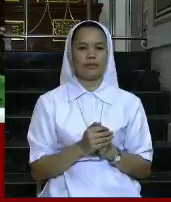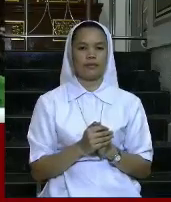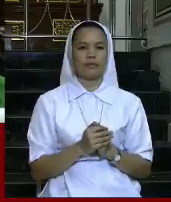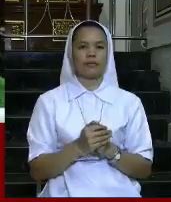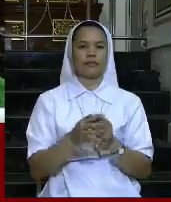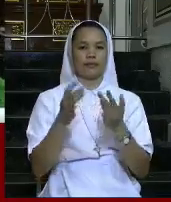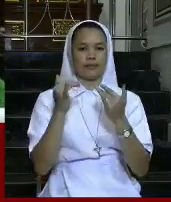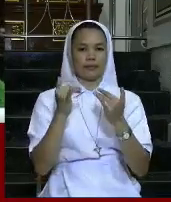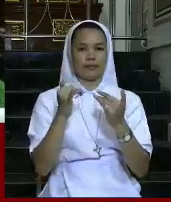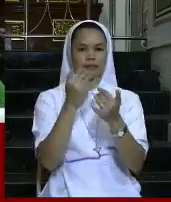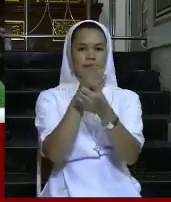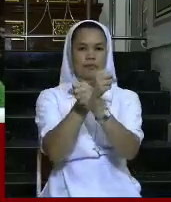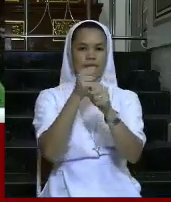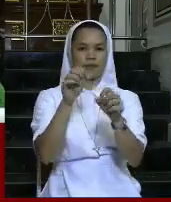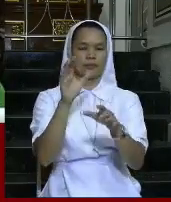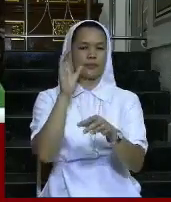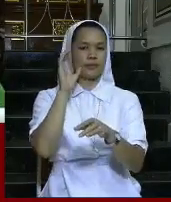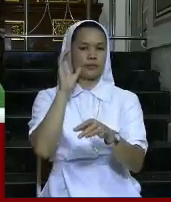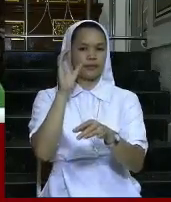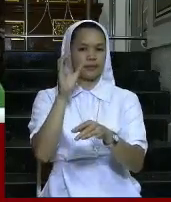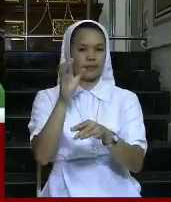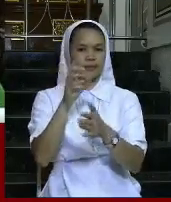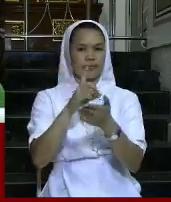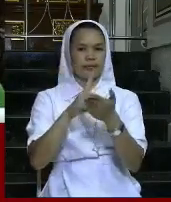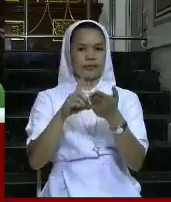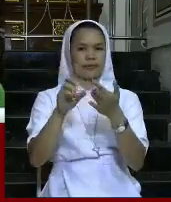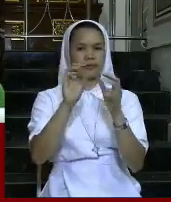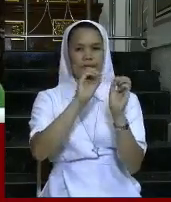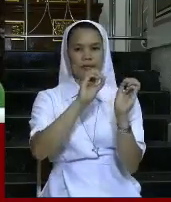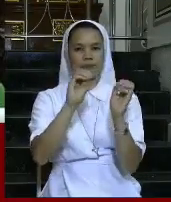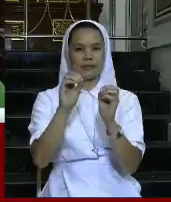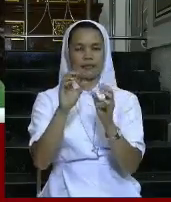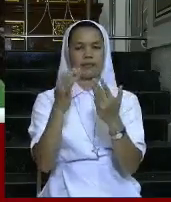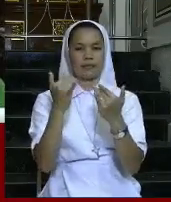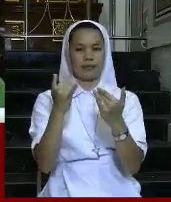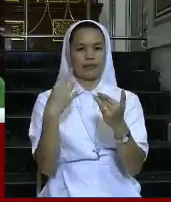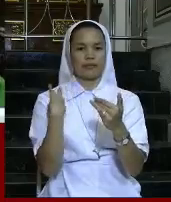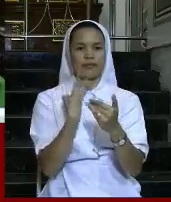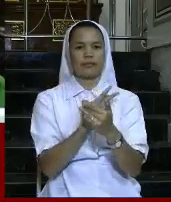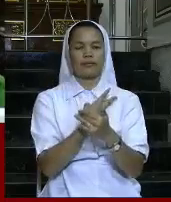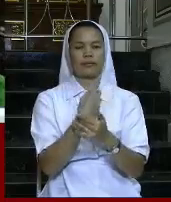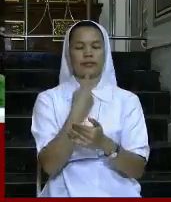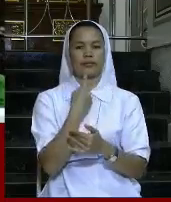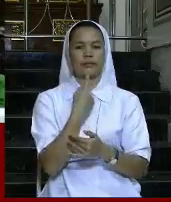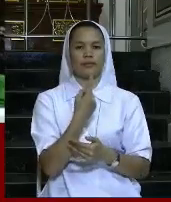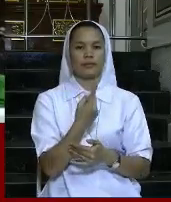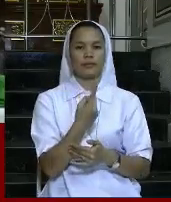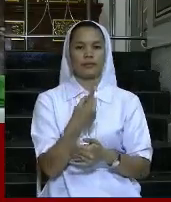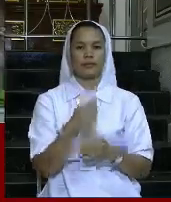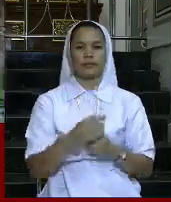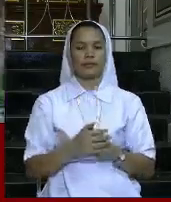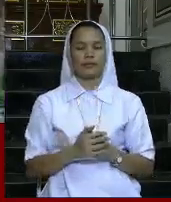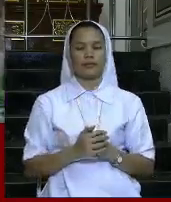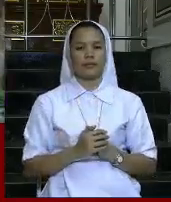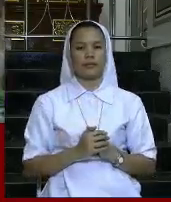At the Savior's command, informed by divine teaching, we dare to say,